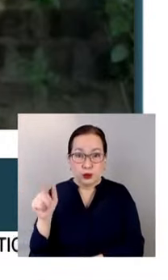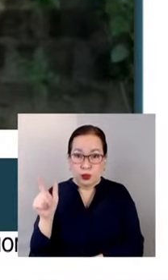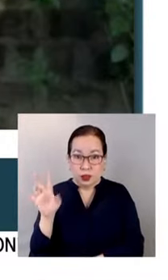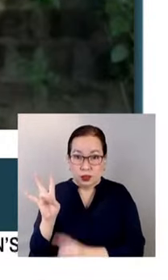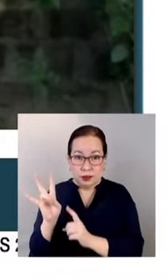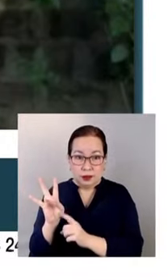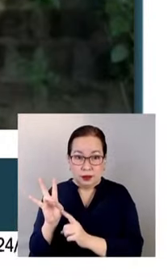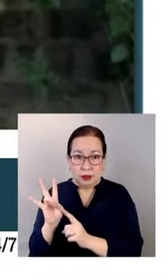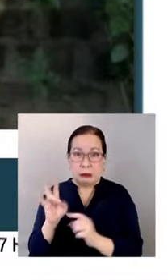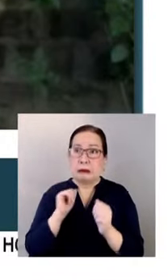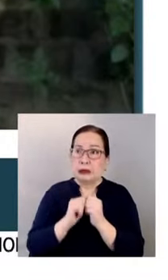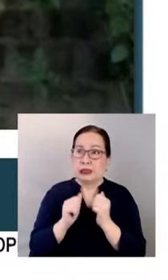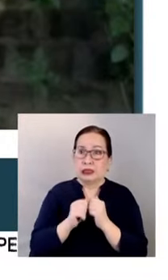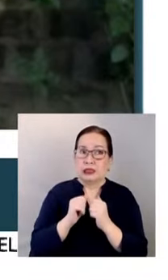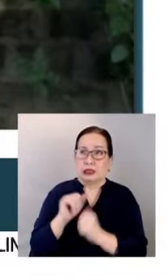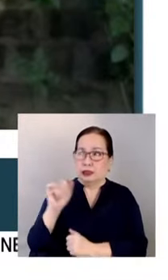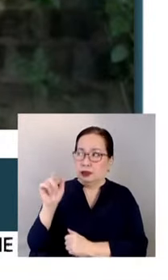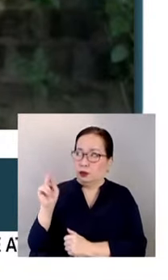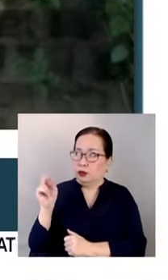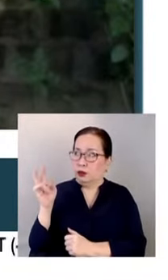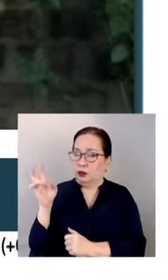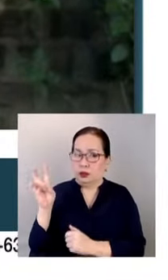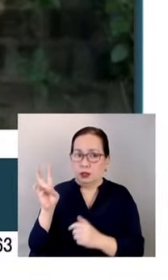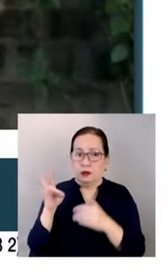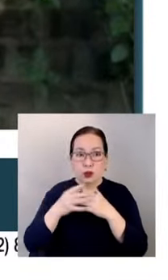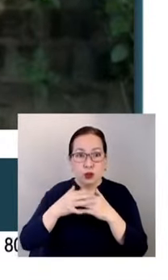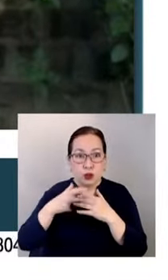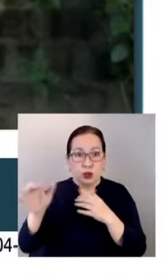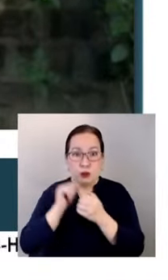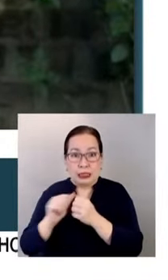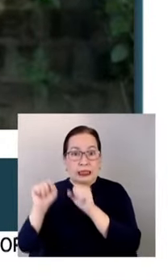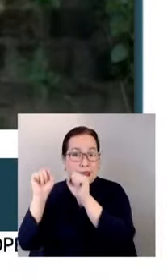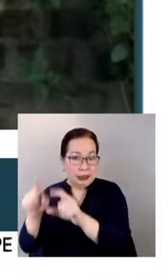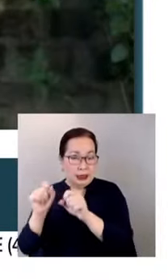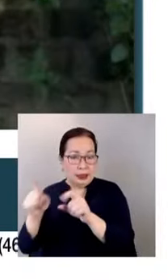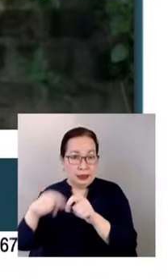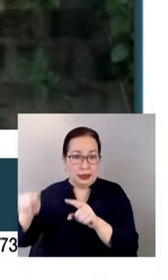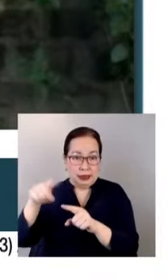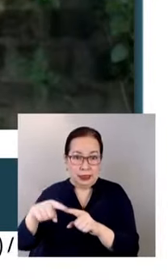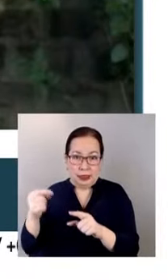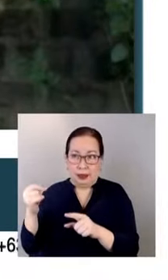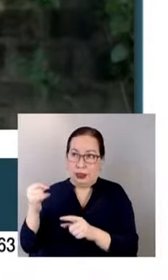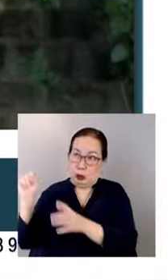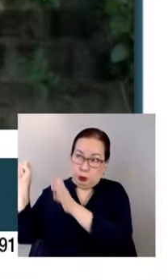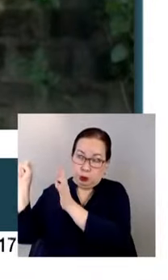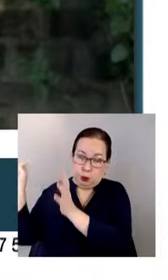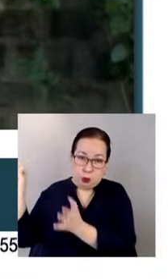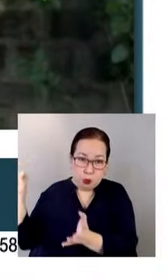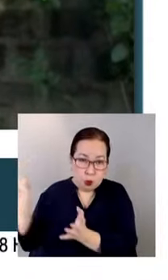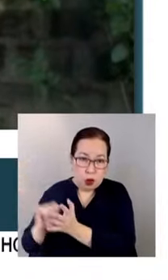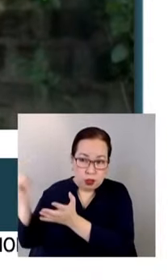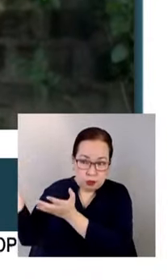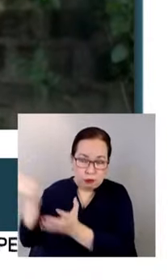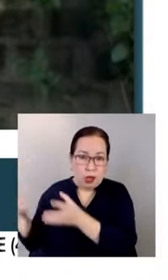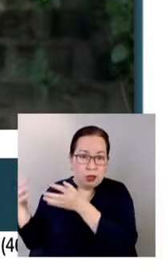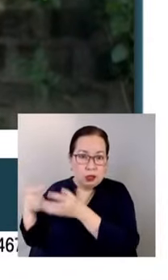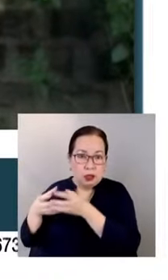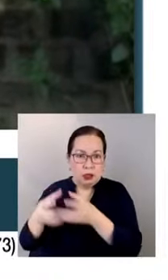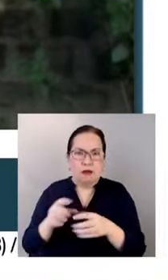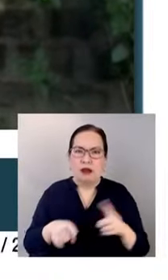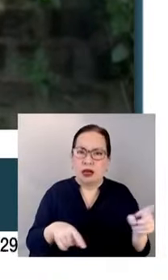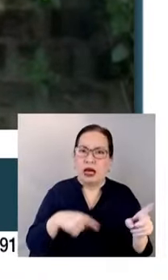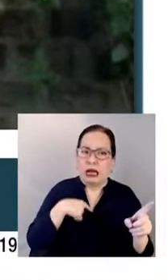So ibig sabihin po, January 27 onward, noon pa lang po maibebenta yung huling dating na imported. Right. Eh yung time po na yun, yun na po ang